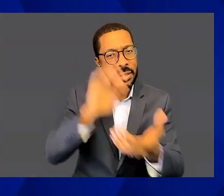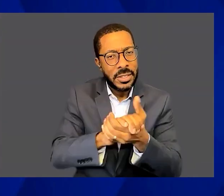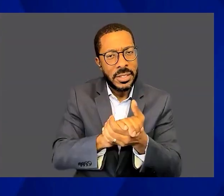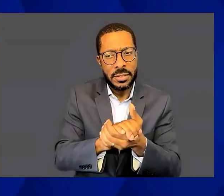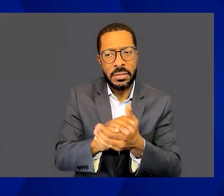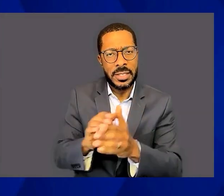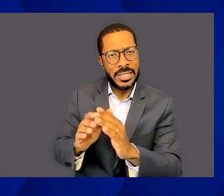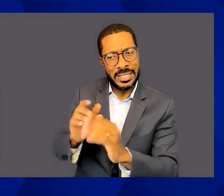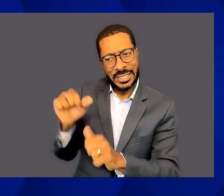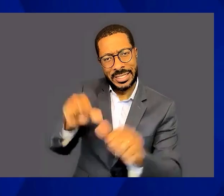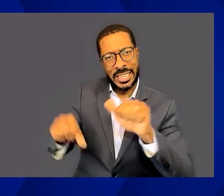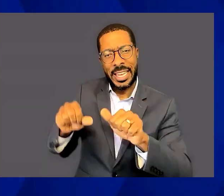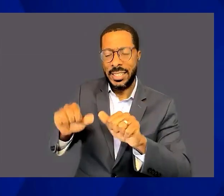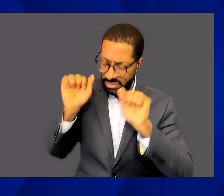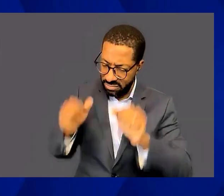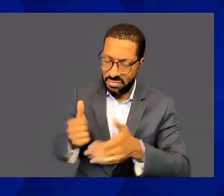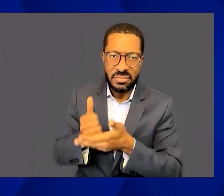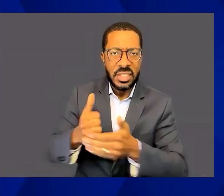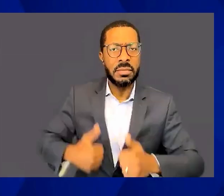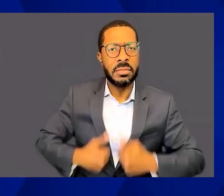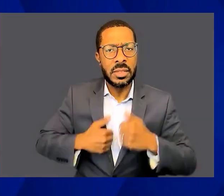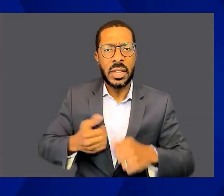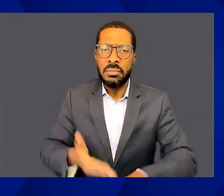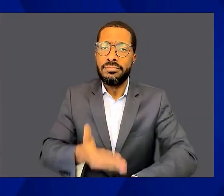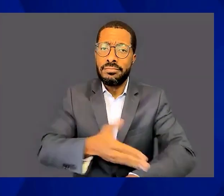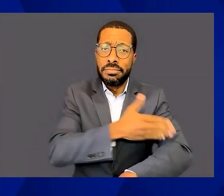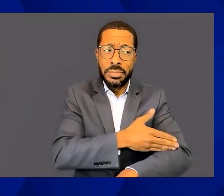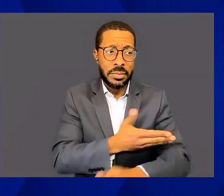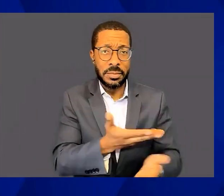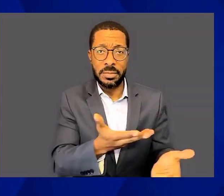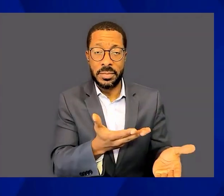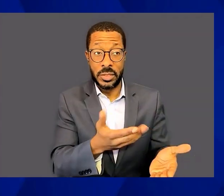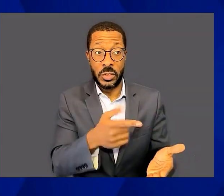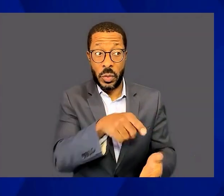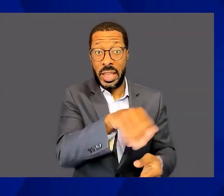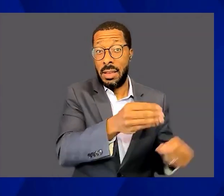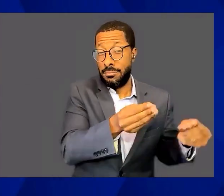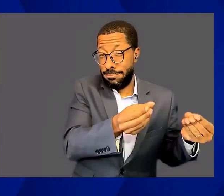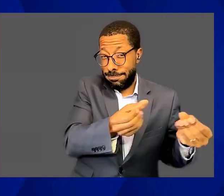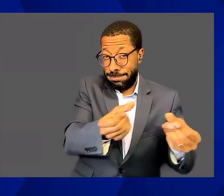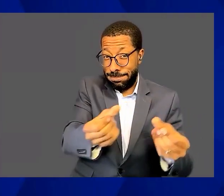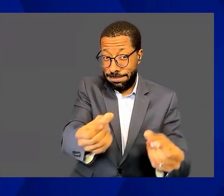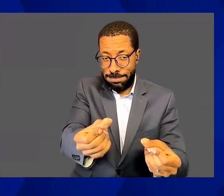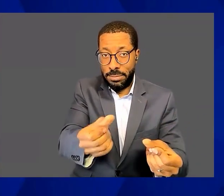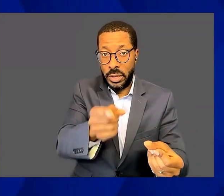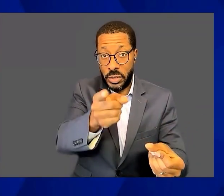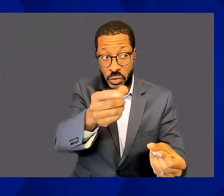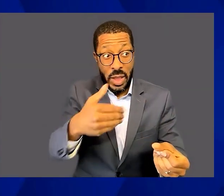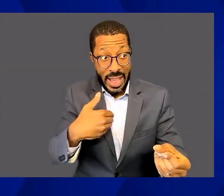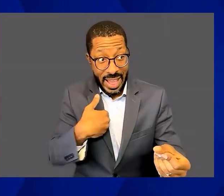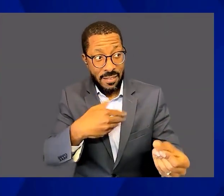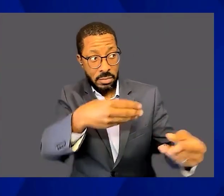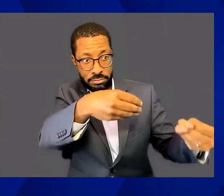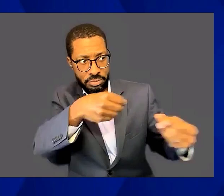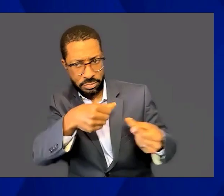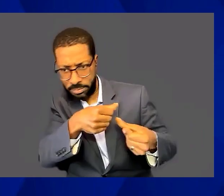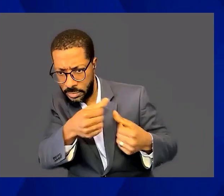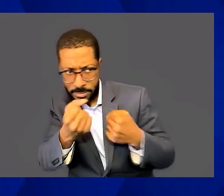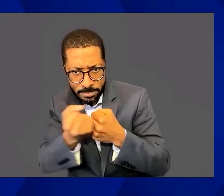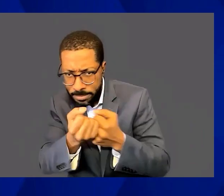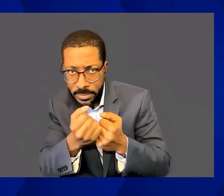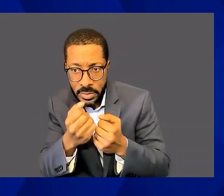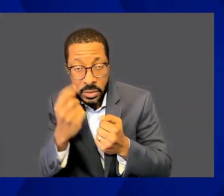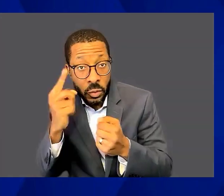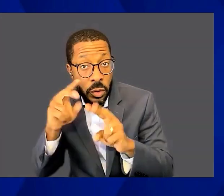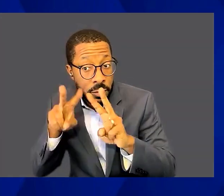And with that investment comes responsibility, not just to do excellent research, but to explain your